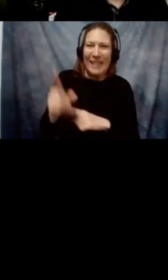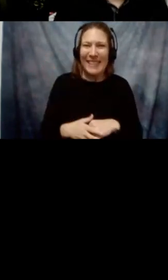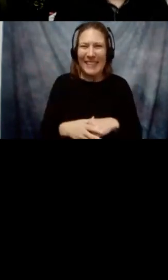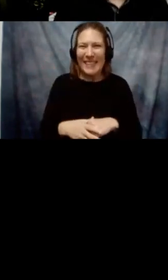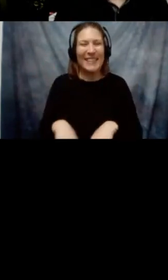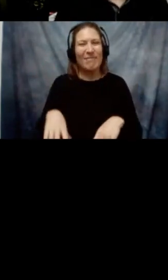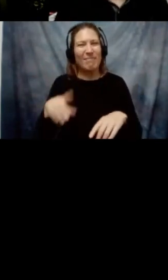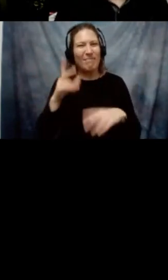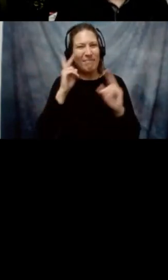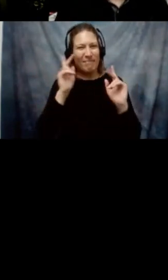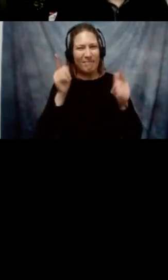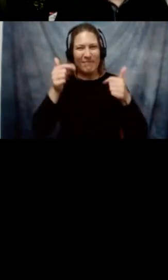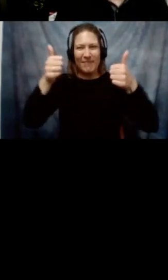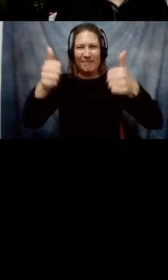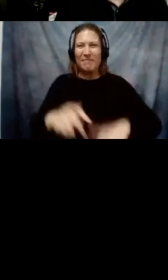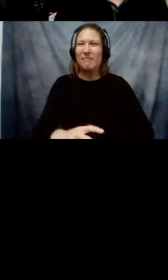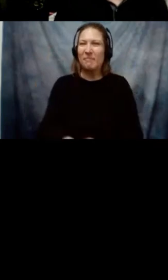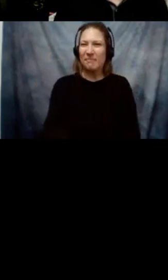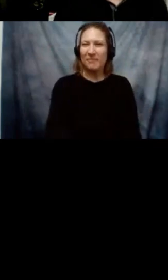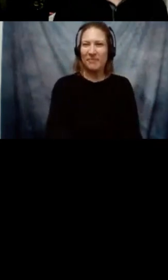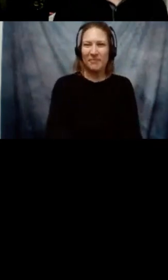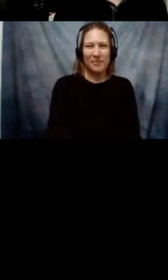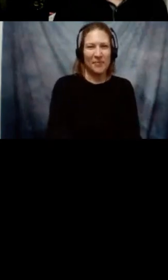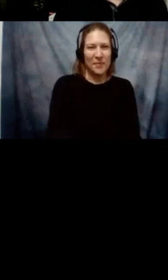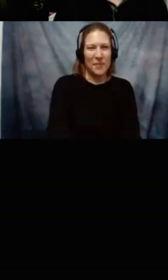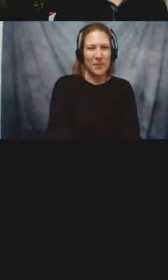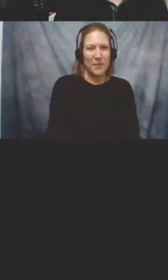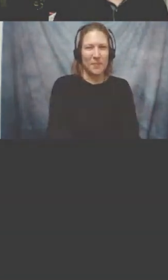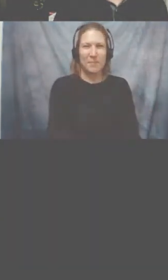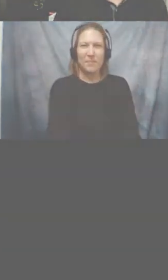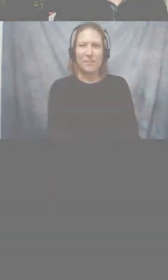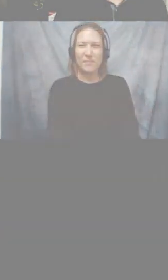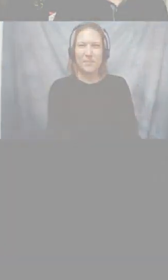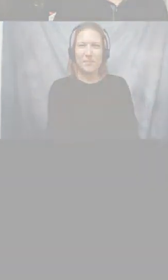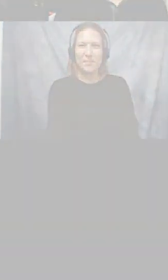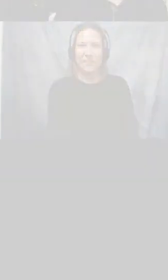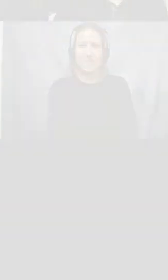Kayleen Holt is going to be hosting that one. So we'll see you in